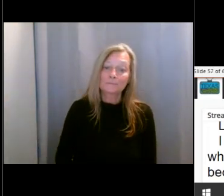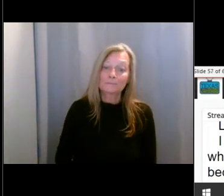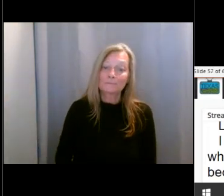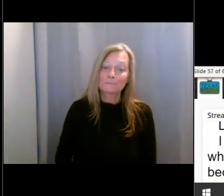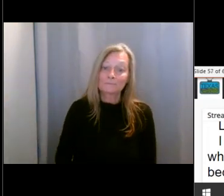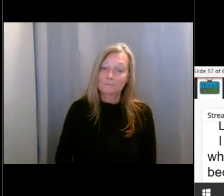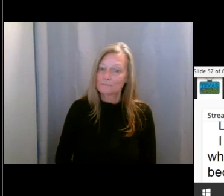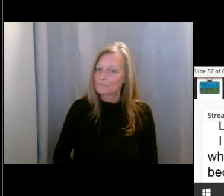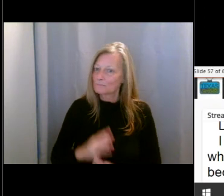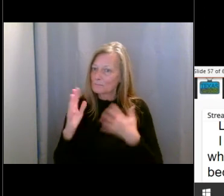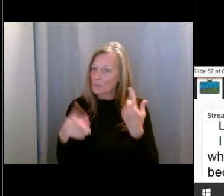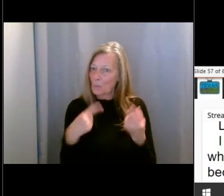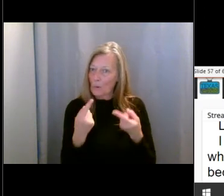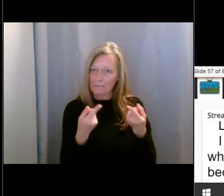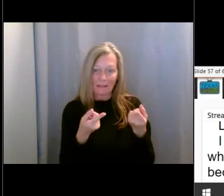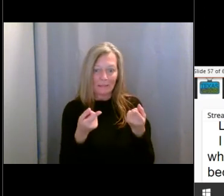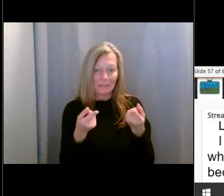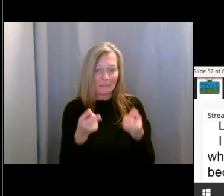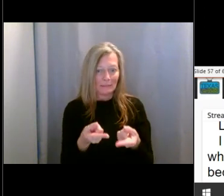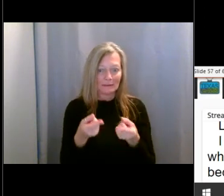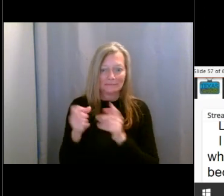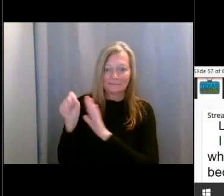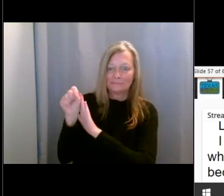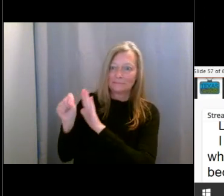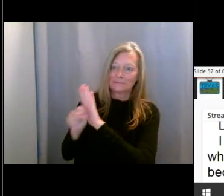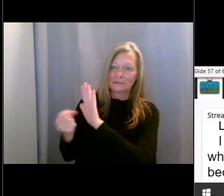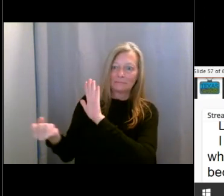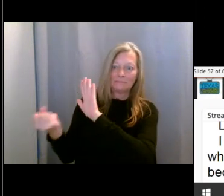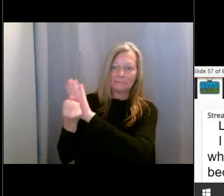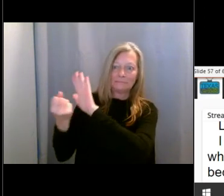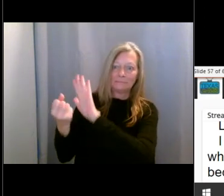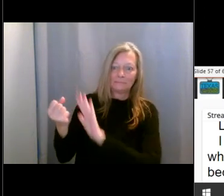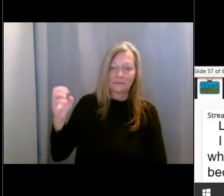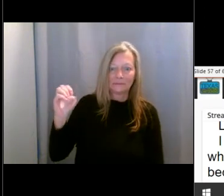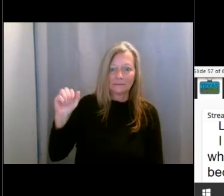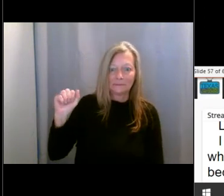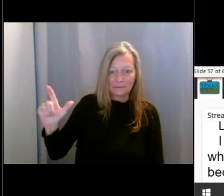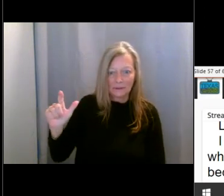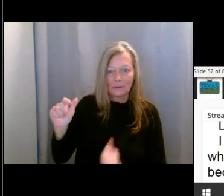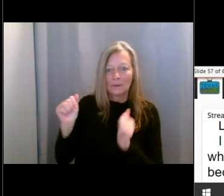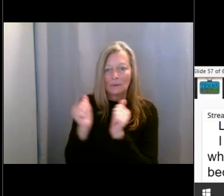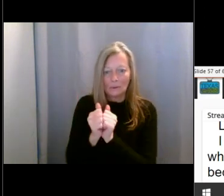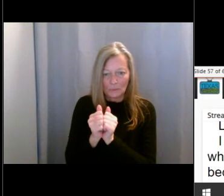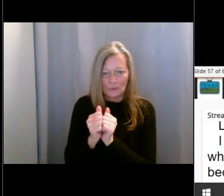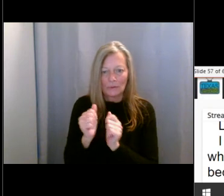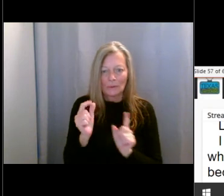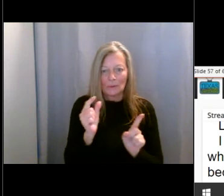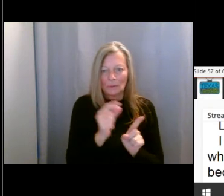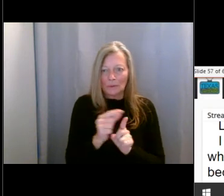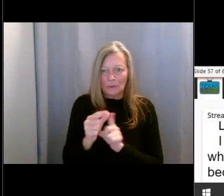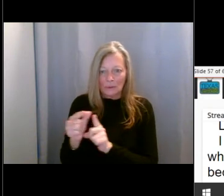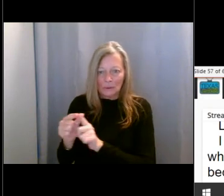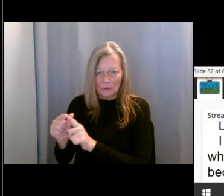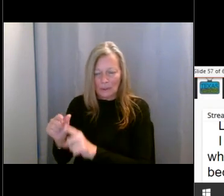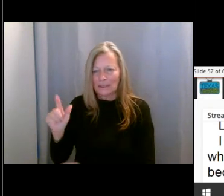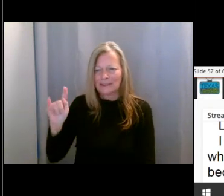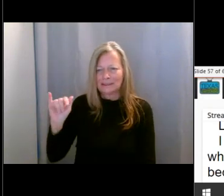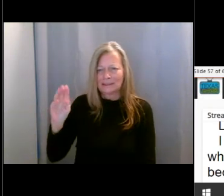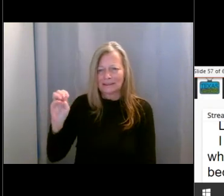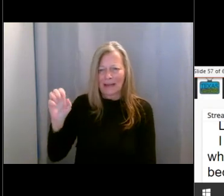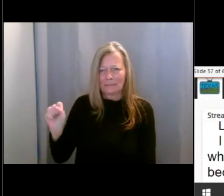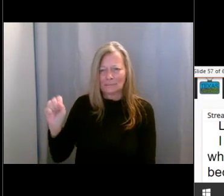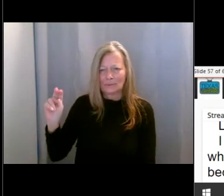What about this, the state seal with the words in Times New Roman? This is